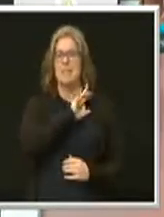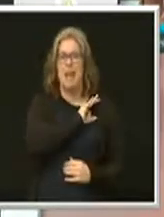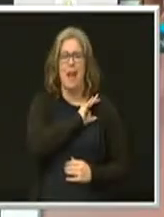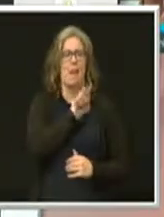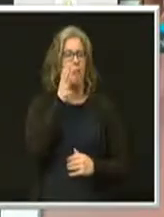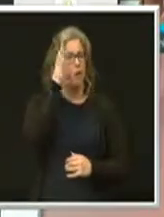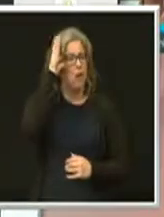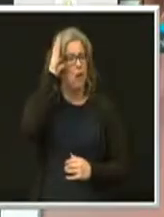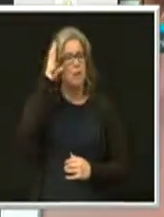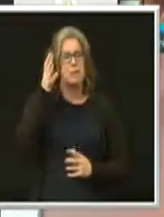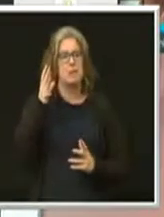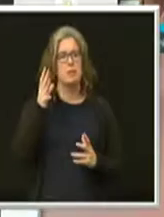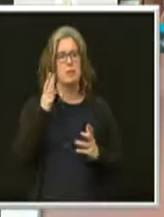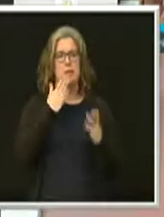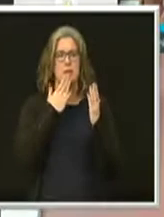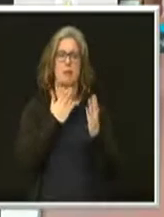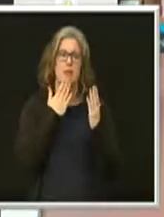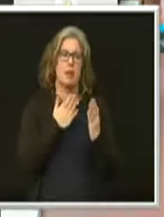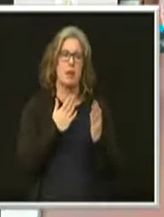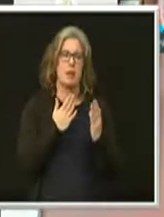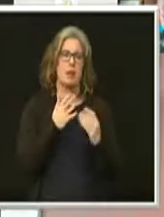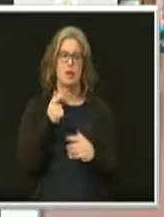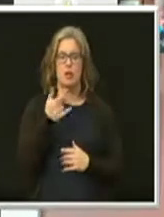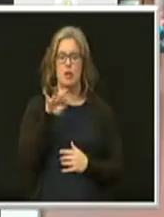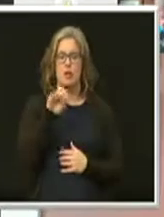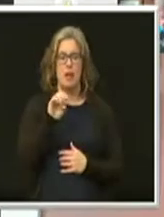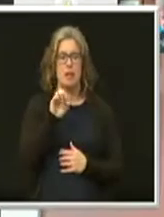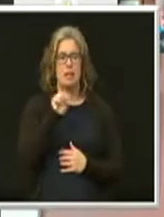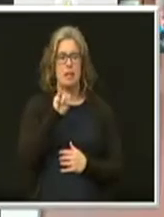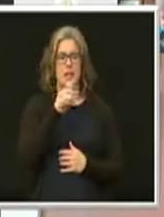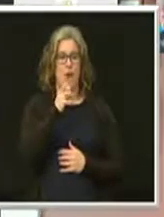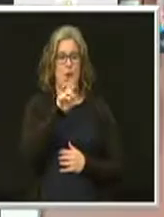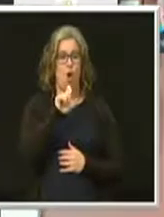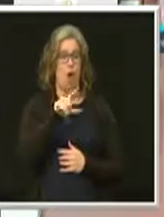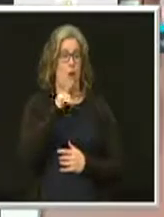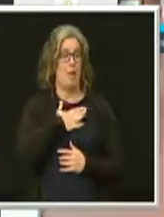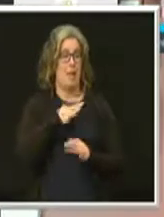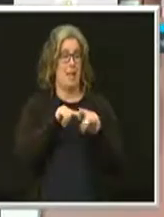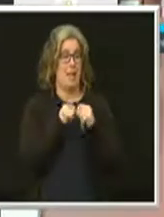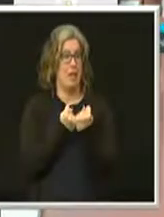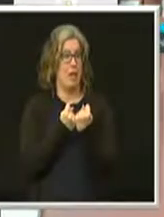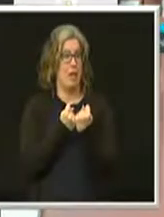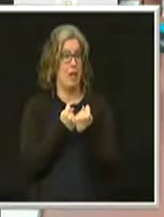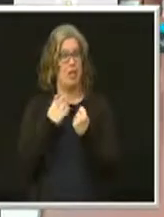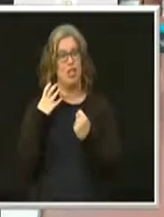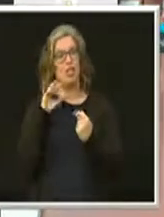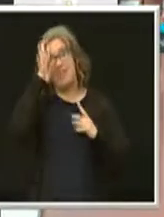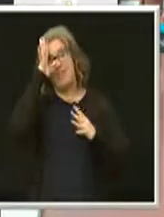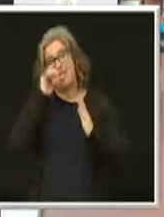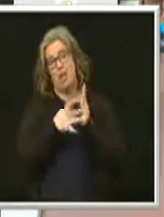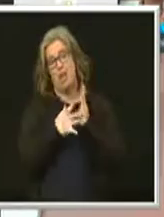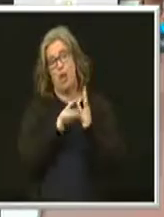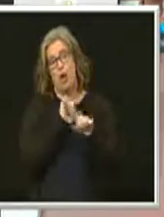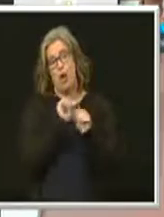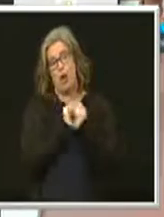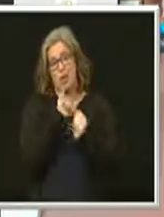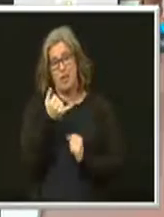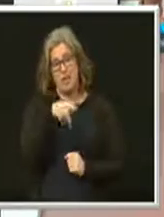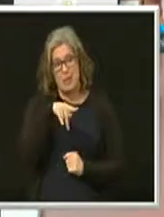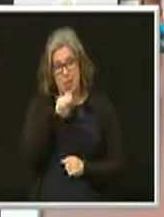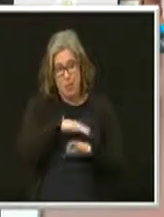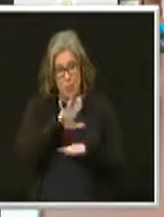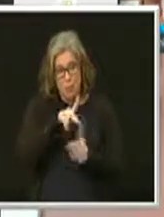the parents. I want to thank Grace Simrall from my team, our Chief of Innovation and Technology, for working with JCPS